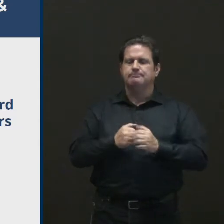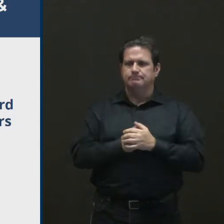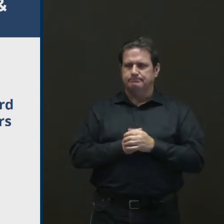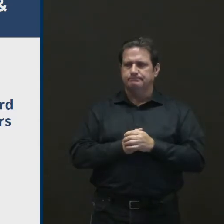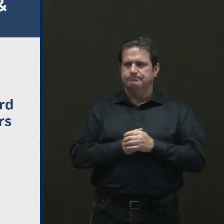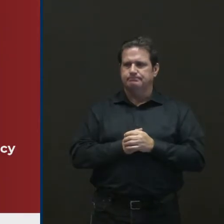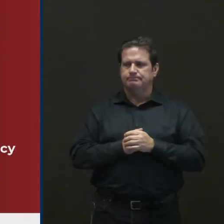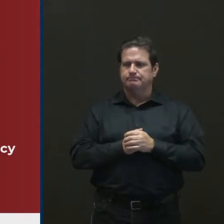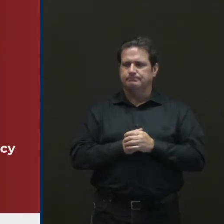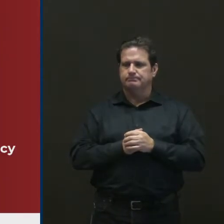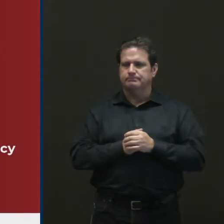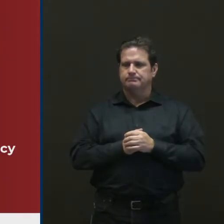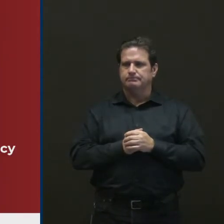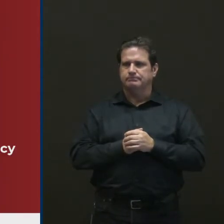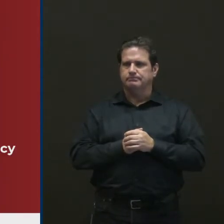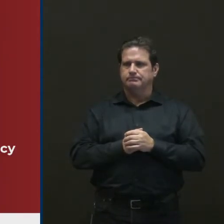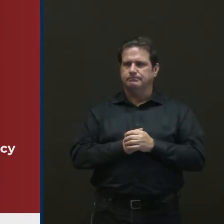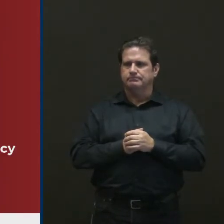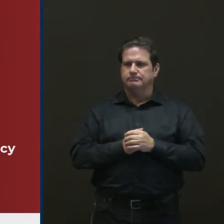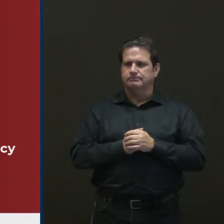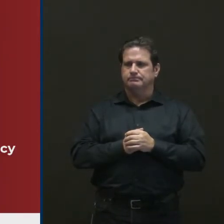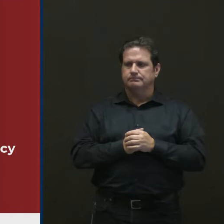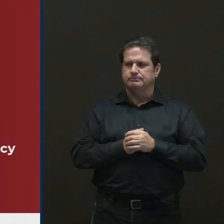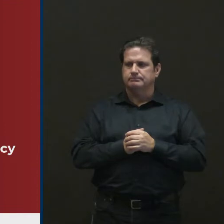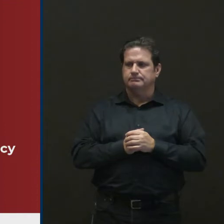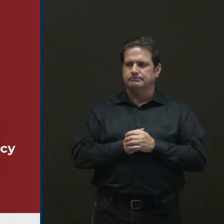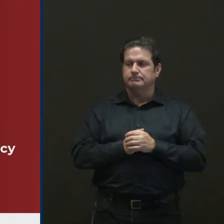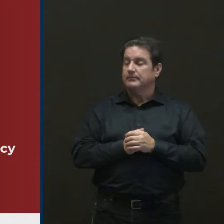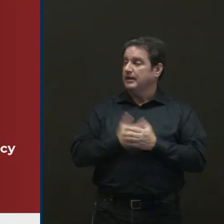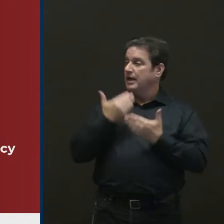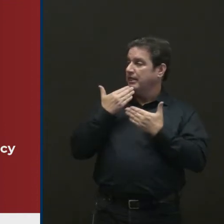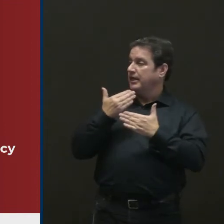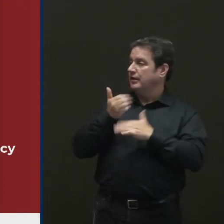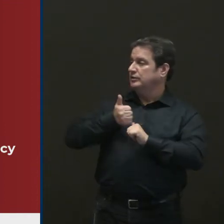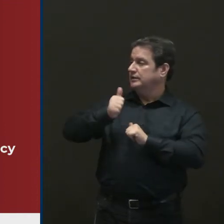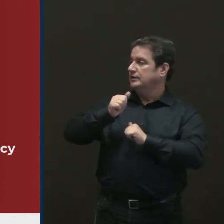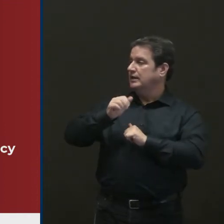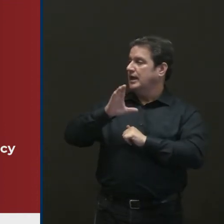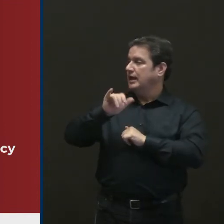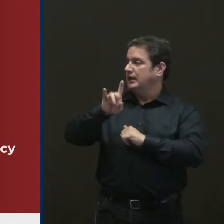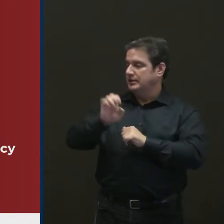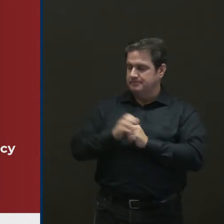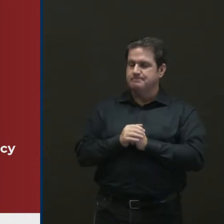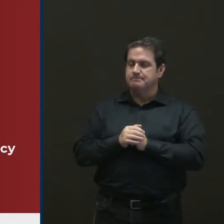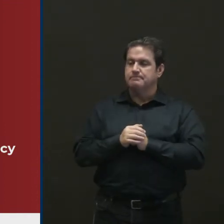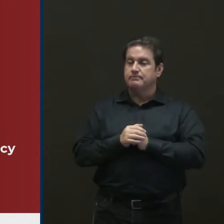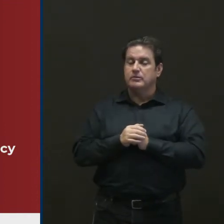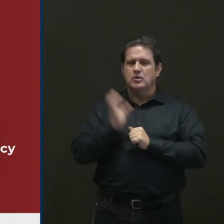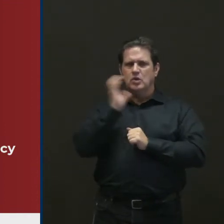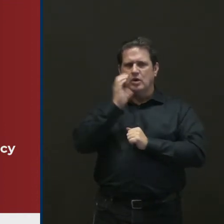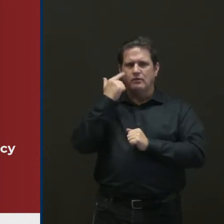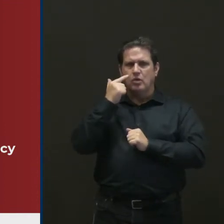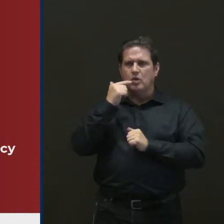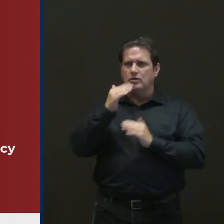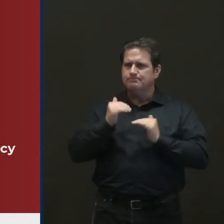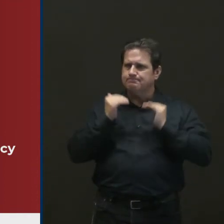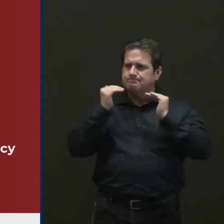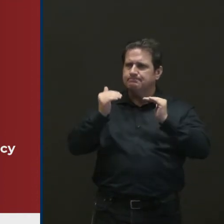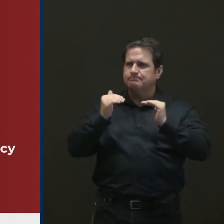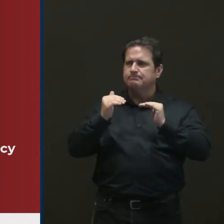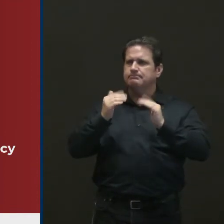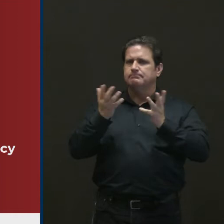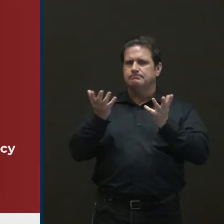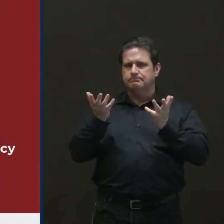year. You go to the next slide. Thank you, Secretary Cade, and so if you're looking for that step up